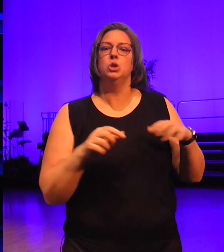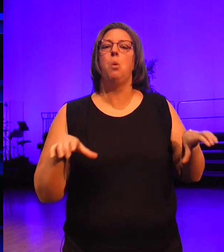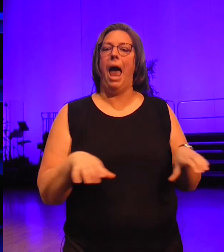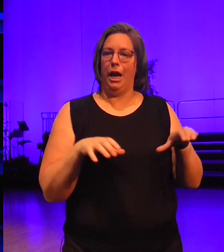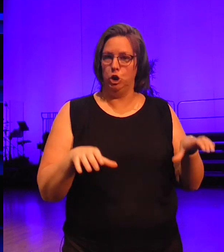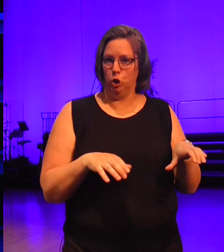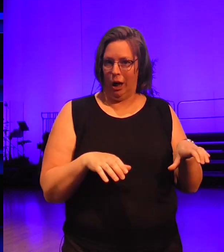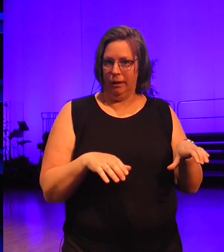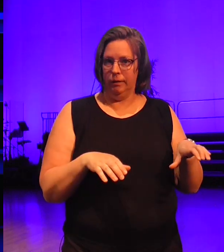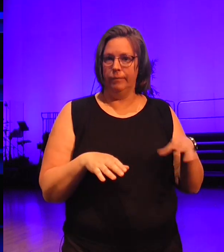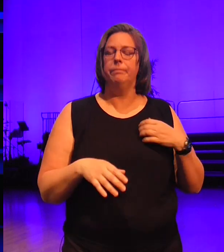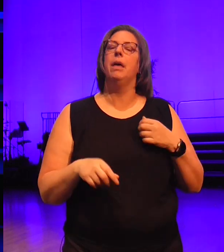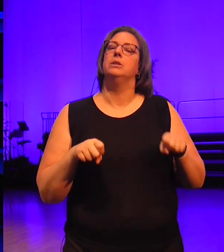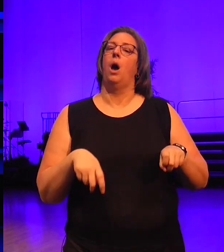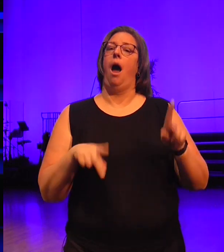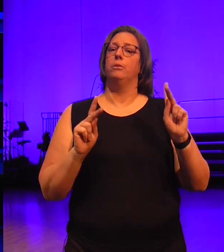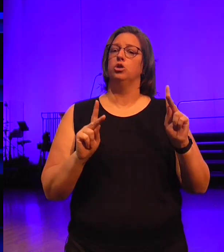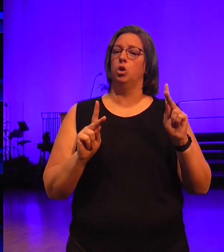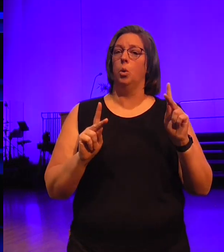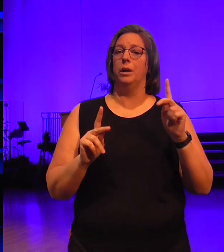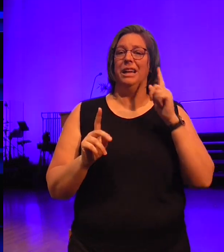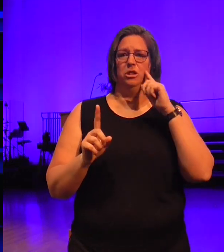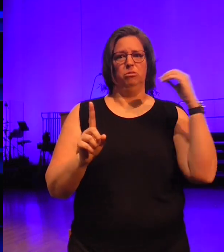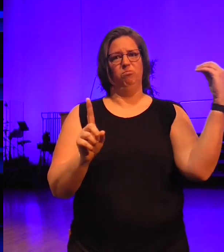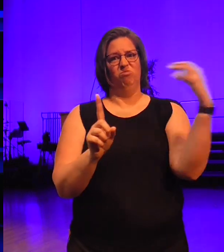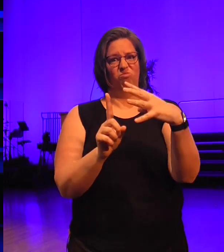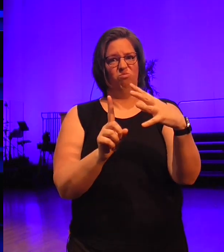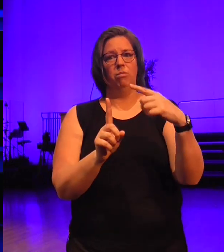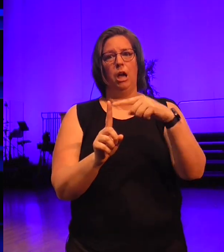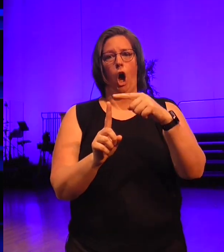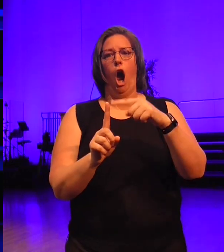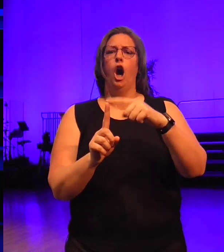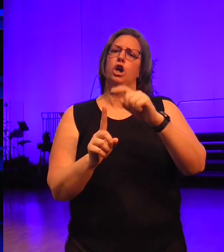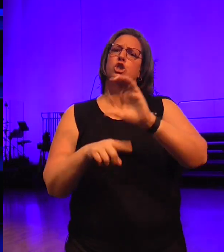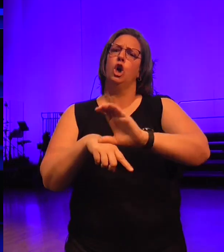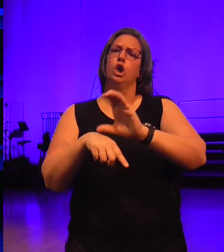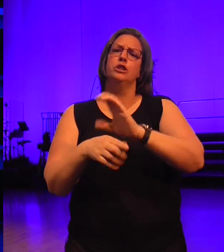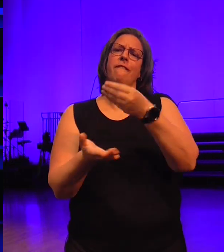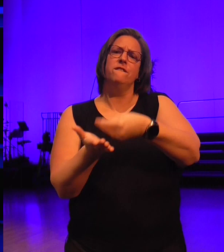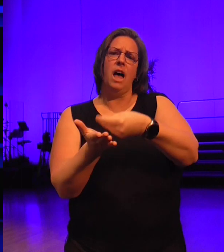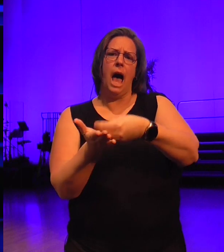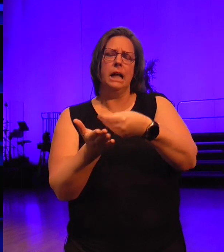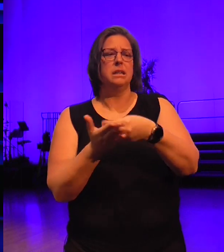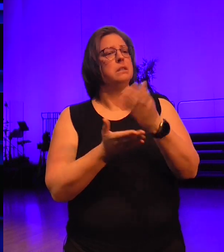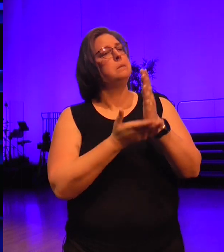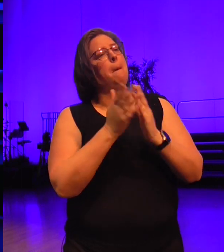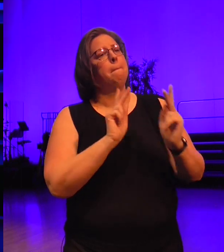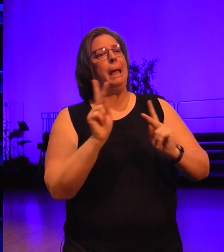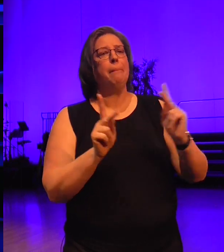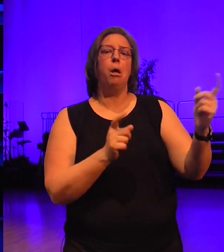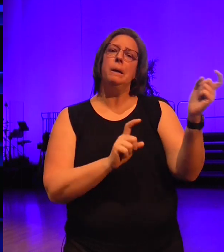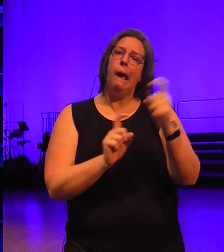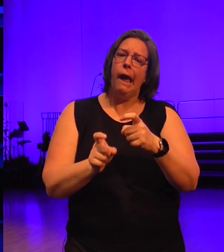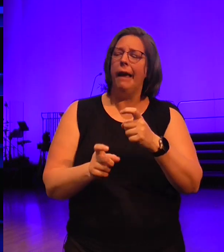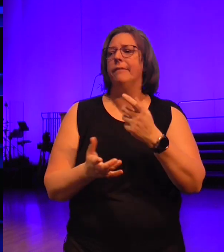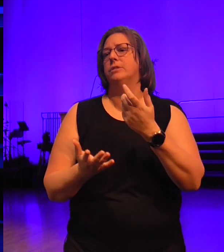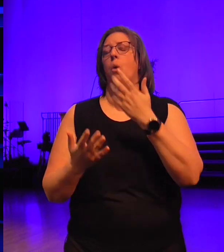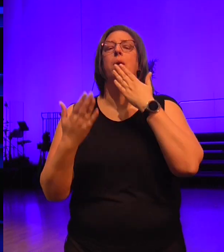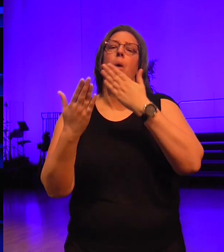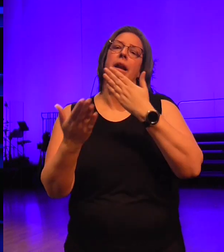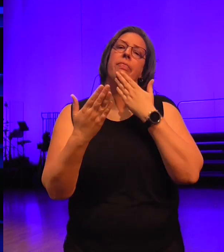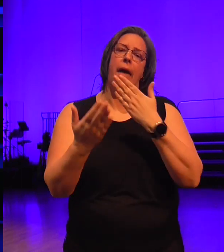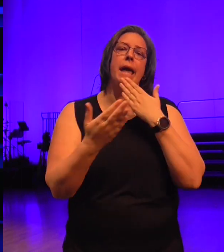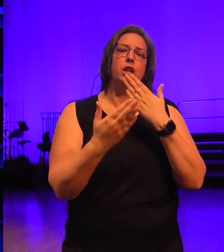opportunity to highlight our Mile High Church Fund and all the things that it does. So we sent some emails out and some people gave some special donations. And just want to thank you that we